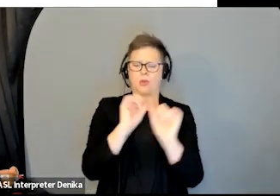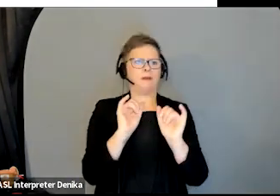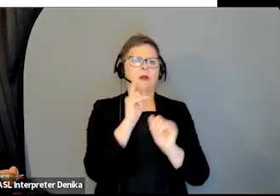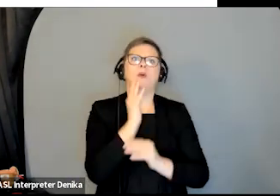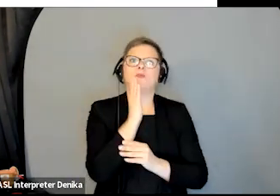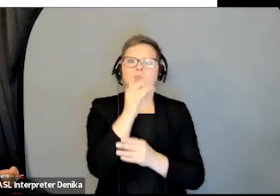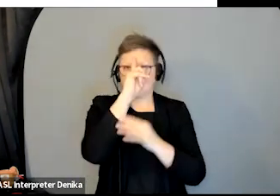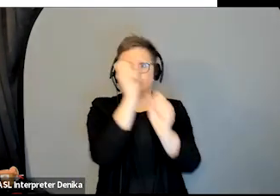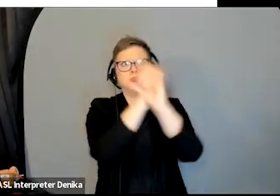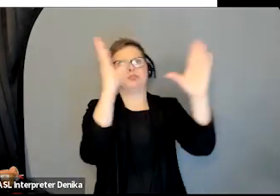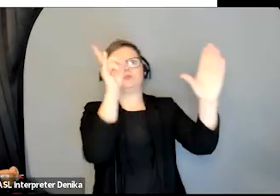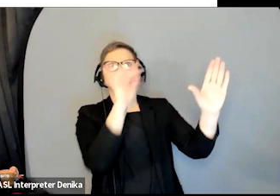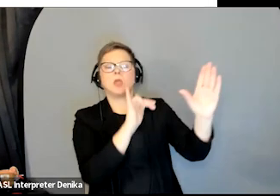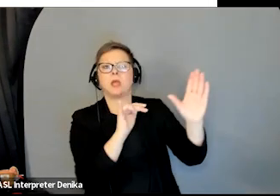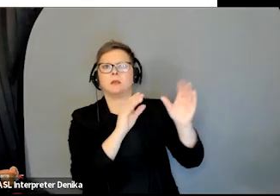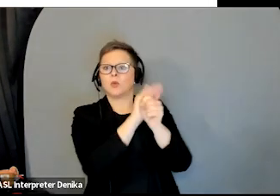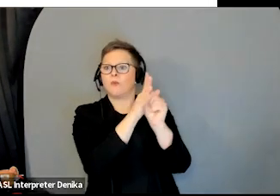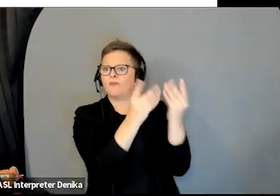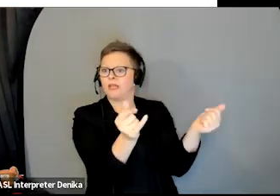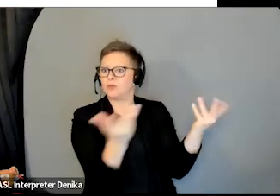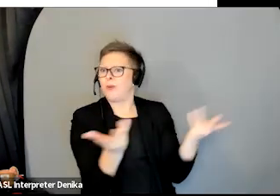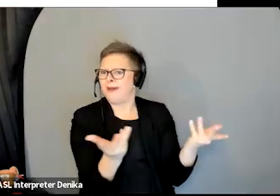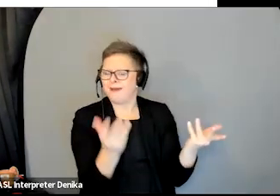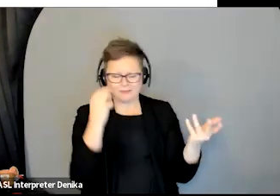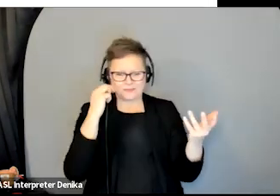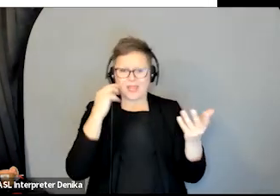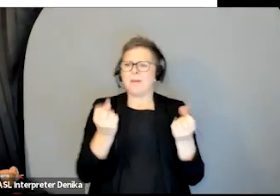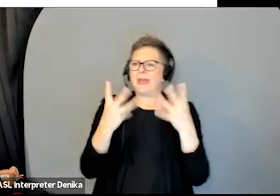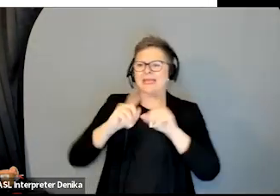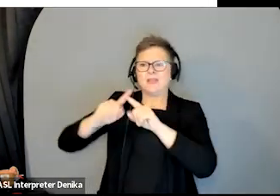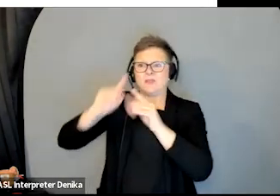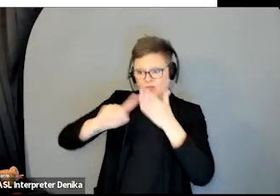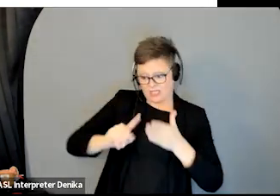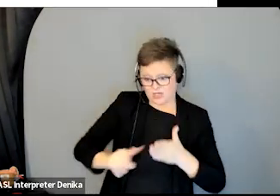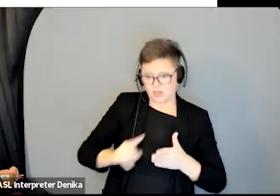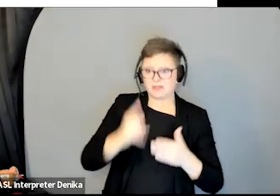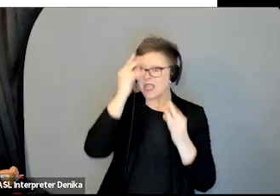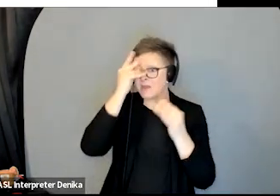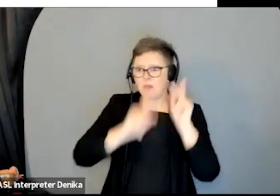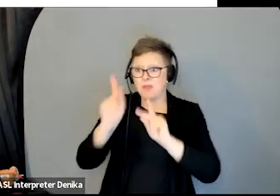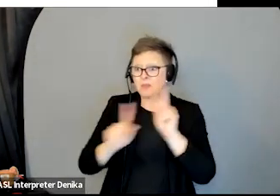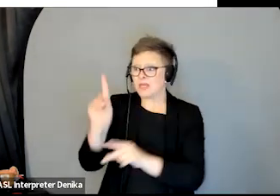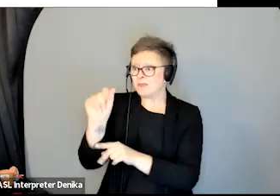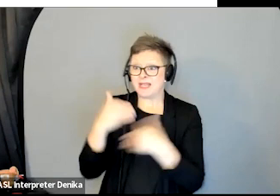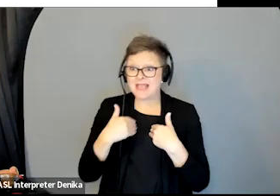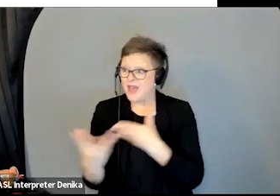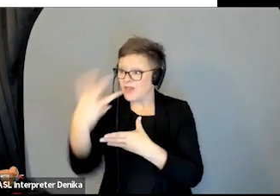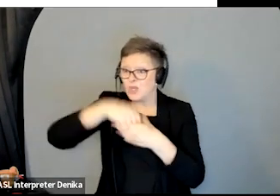the post-pandemic world. But so many of these studies just didn't have any consideration of people with disabilities.